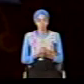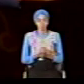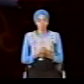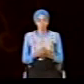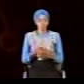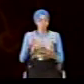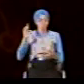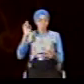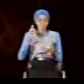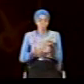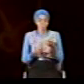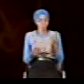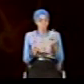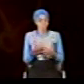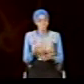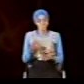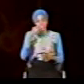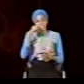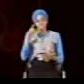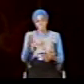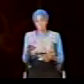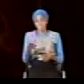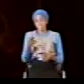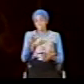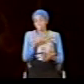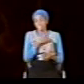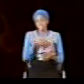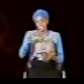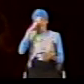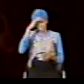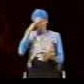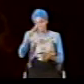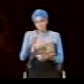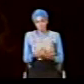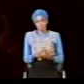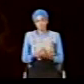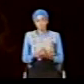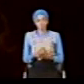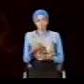Friends, ladies and gentlemen, from the Queen's Own Country.